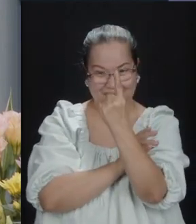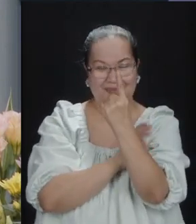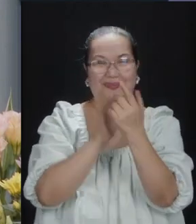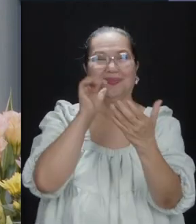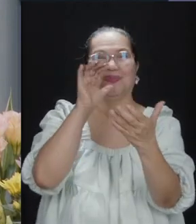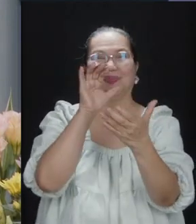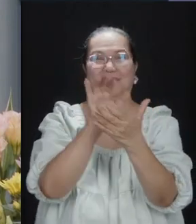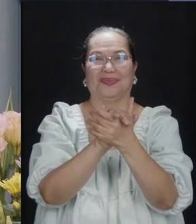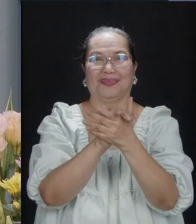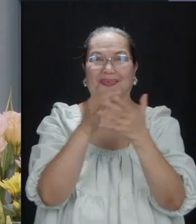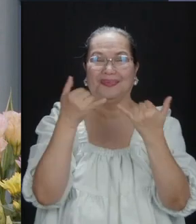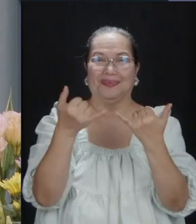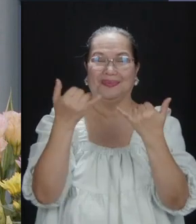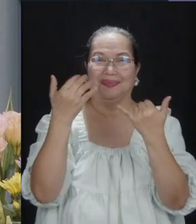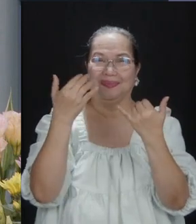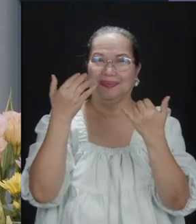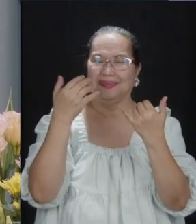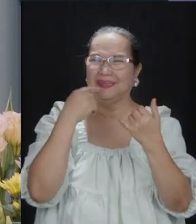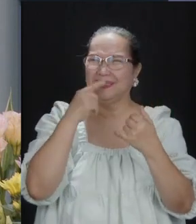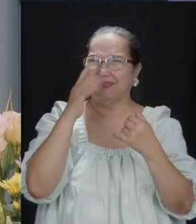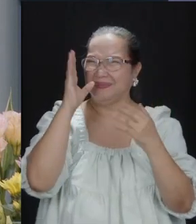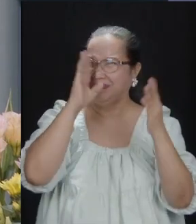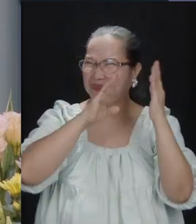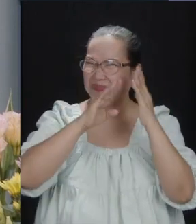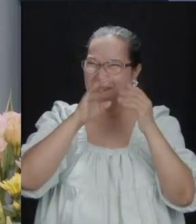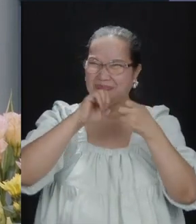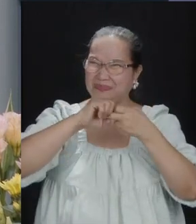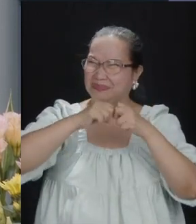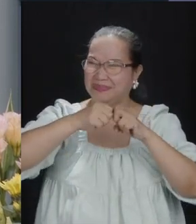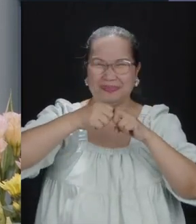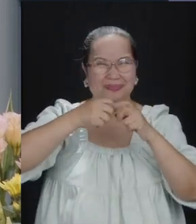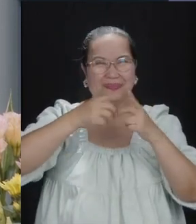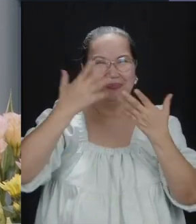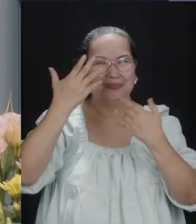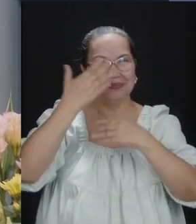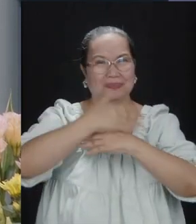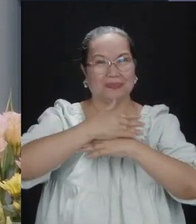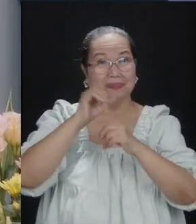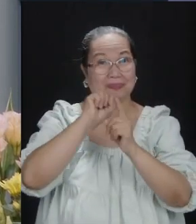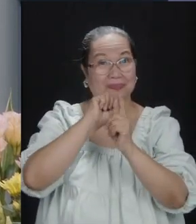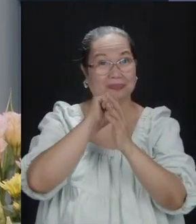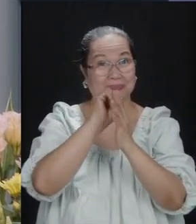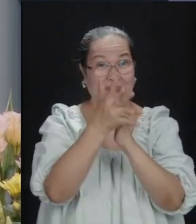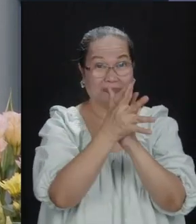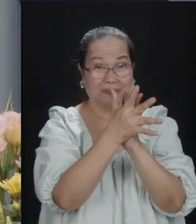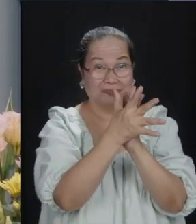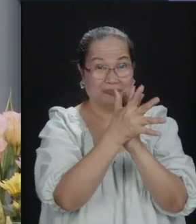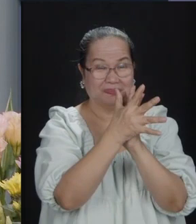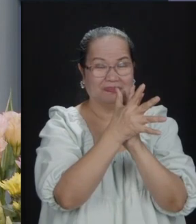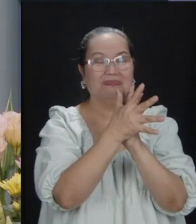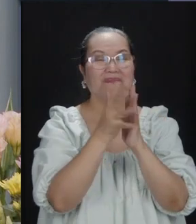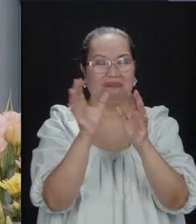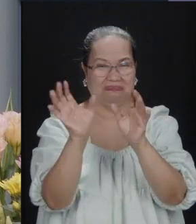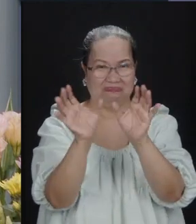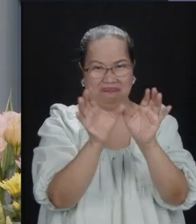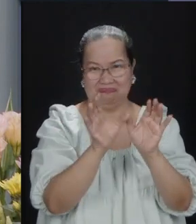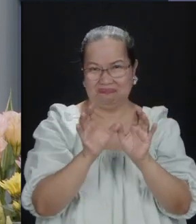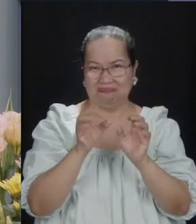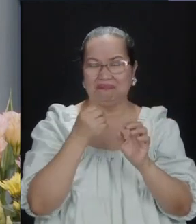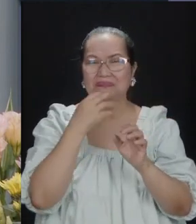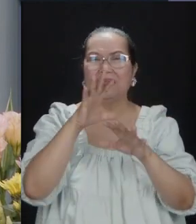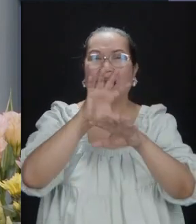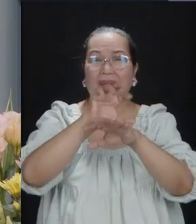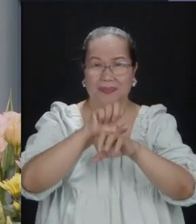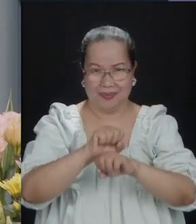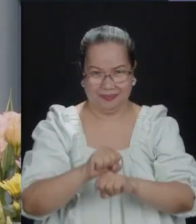Now, during this dark period in Israel's history, polygamy was common, not just among the surrounding